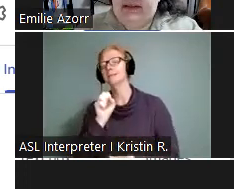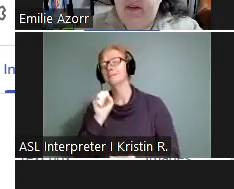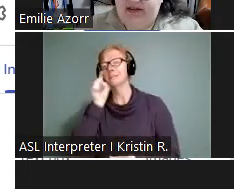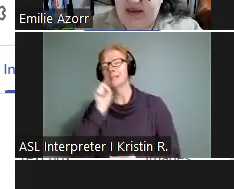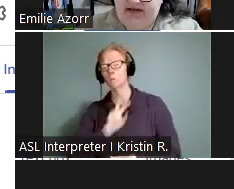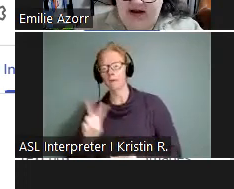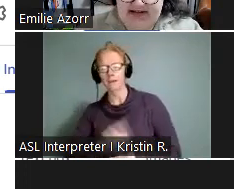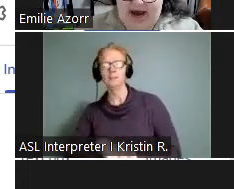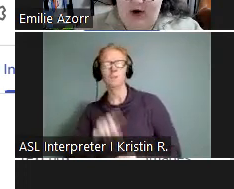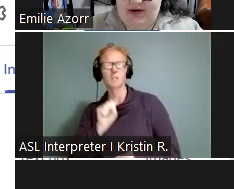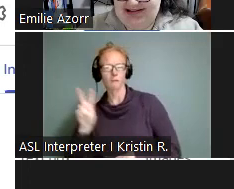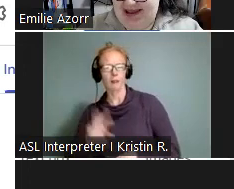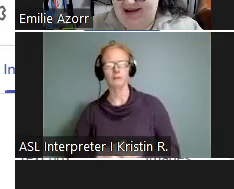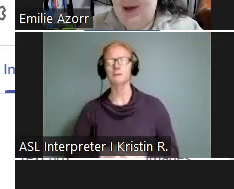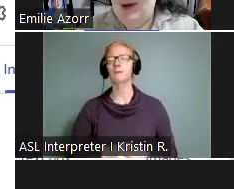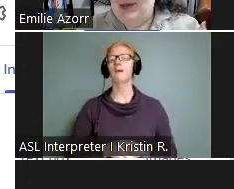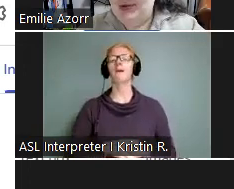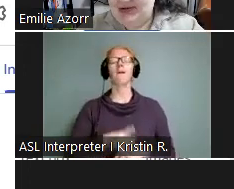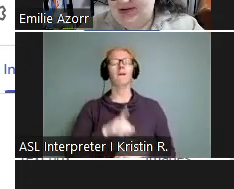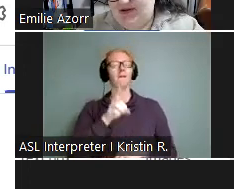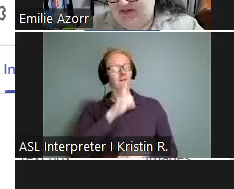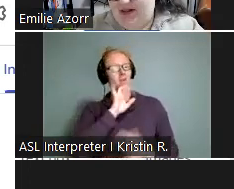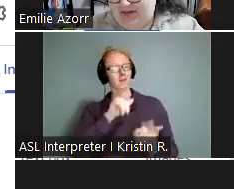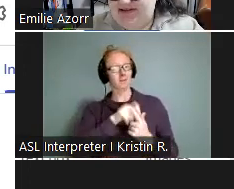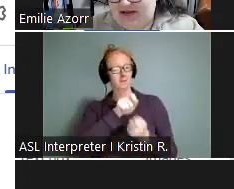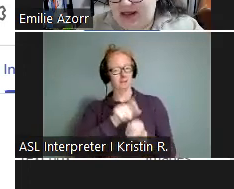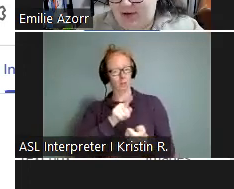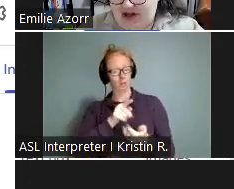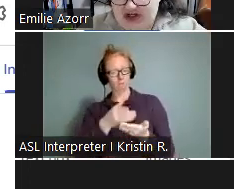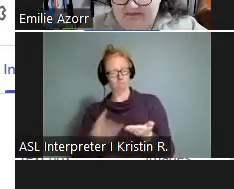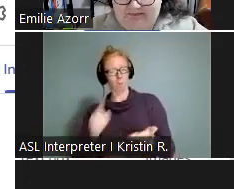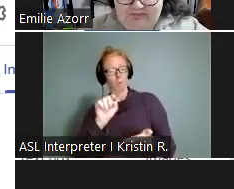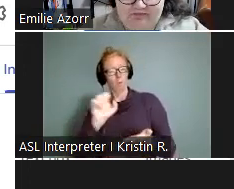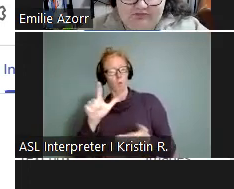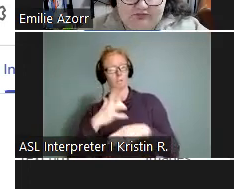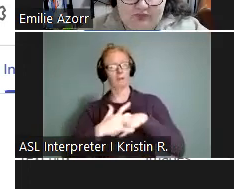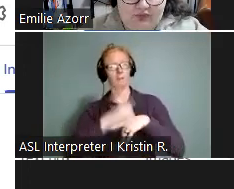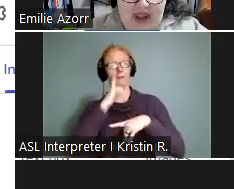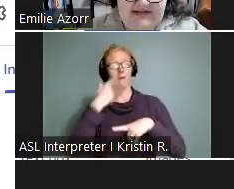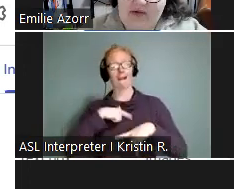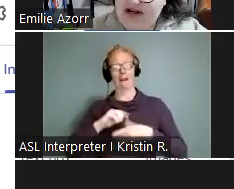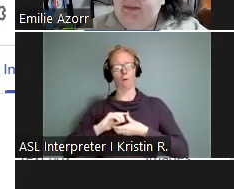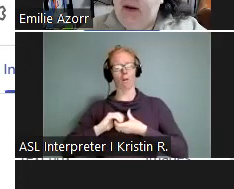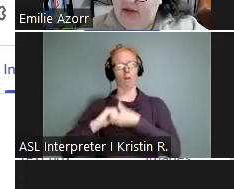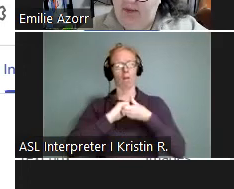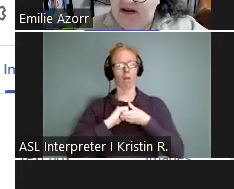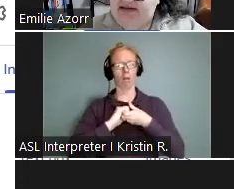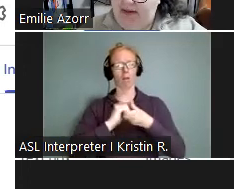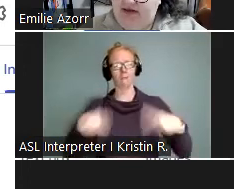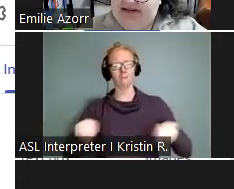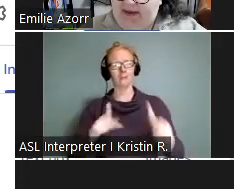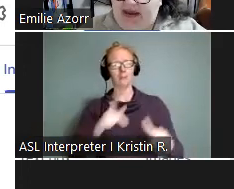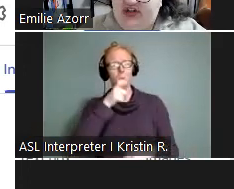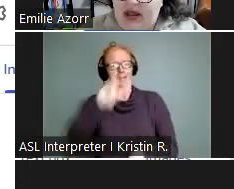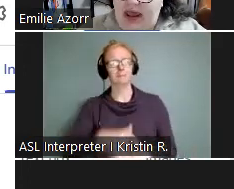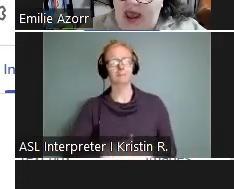which specifically talks about, once again, the tools that we've developed as a collaboration. And so we're going to spend a little bit of